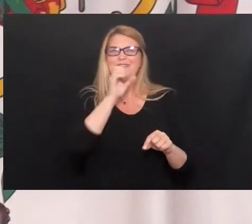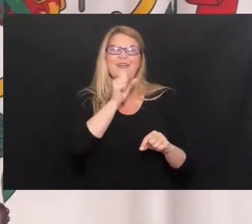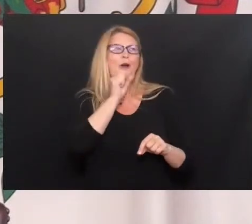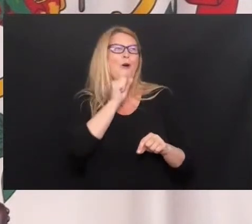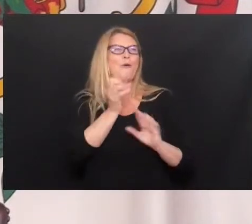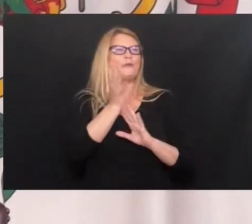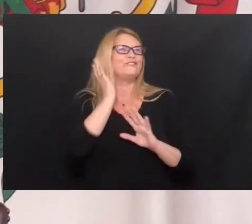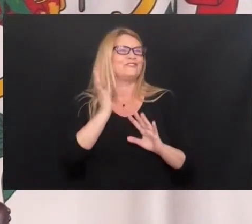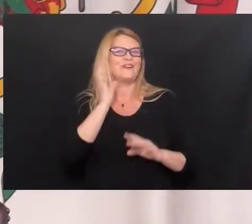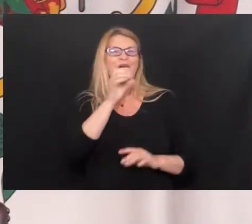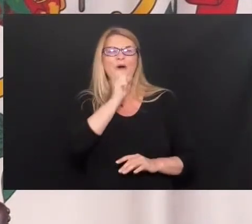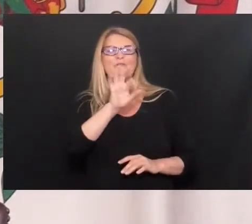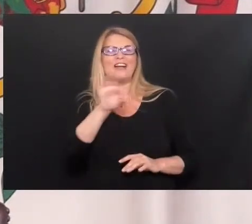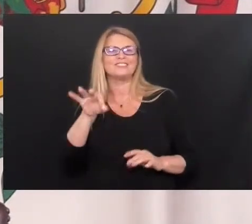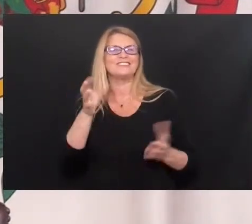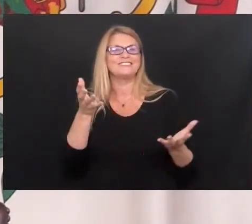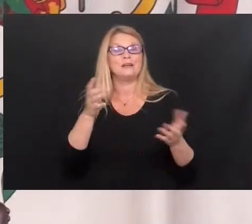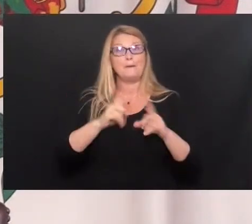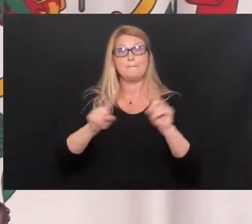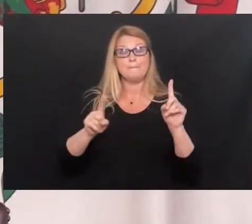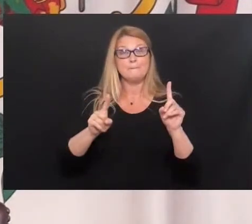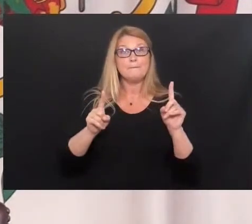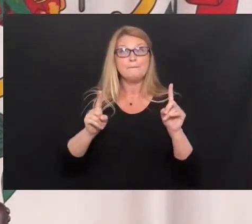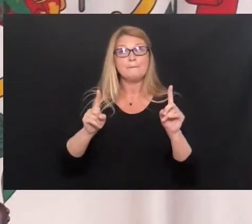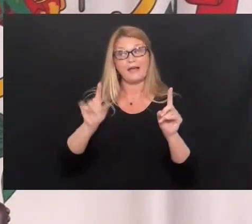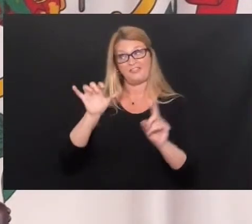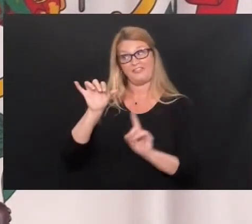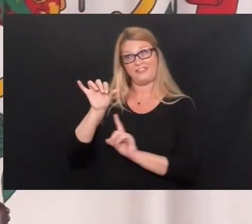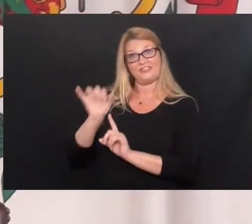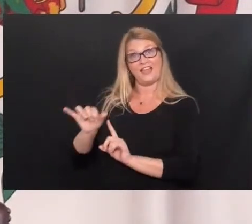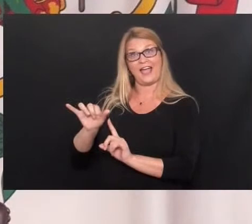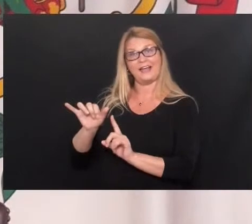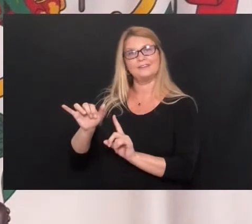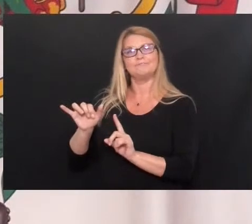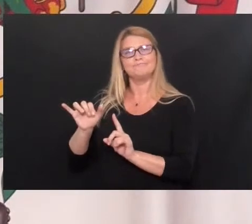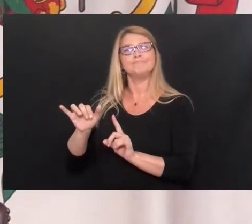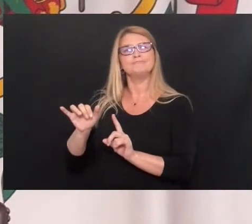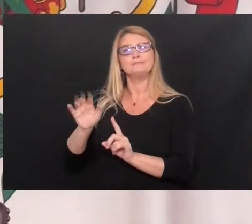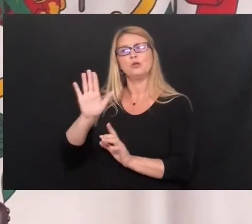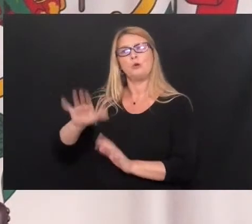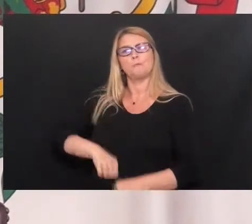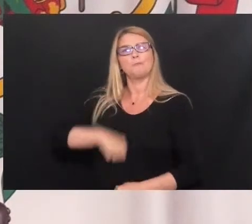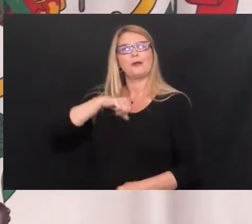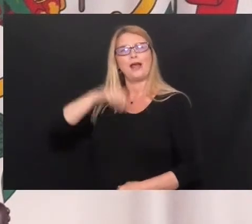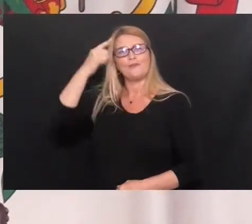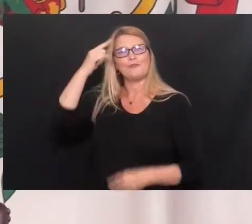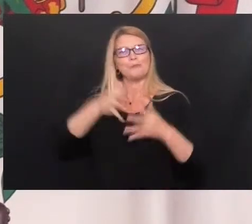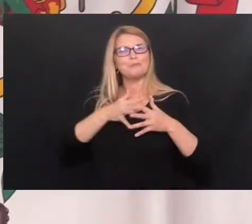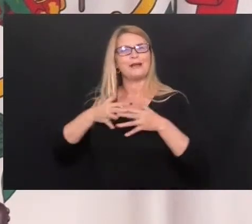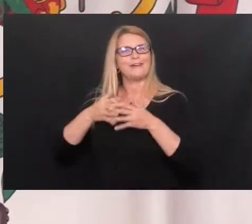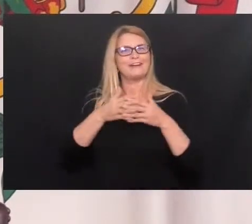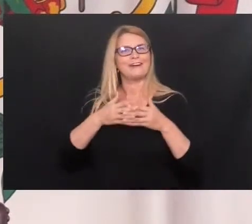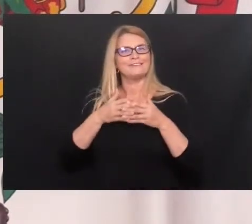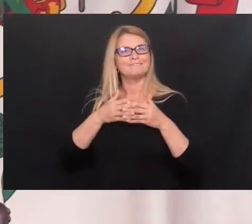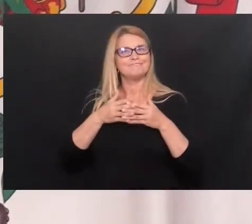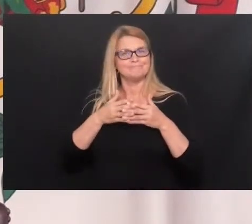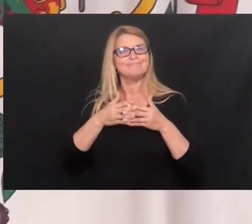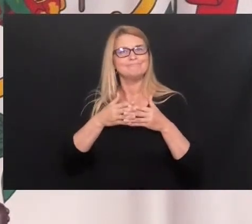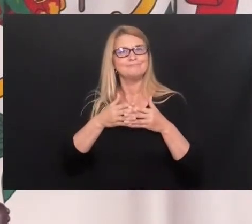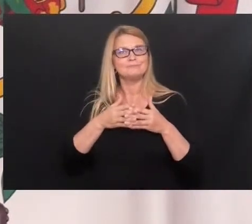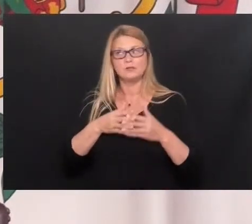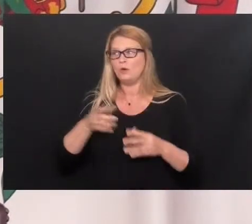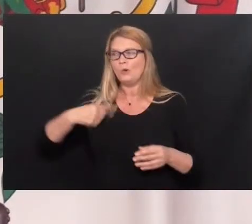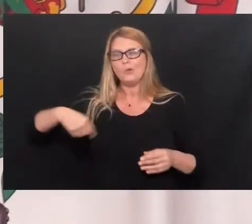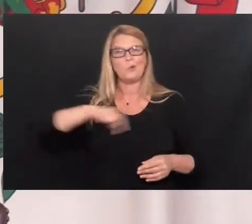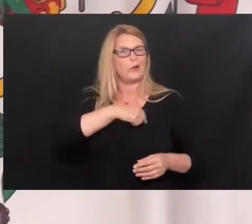maybe, but with that, doing something that had a patriotic flavor that we all need. We all need another